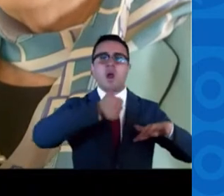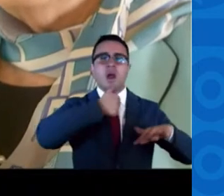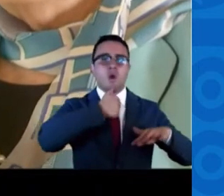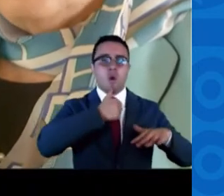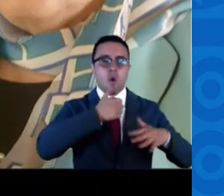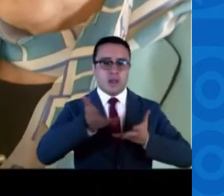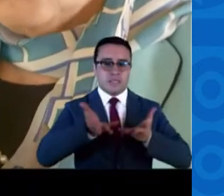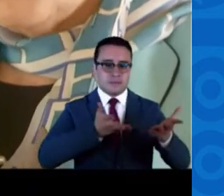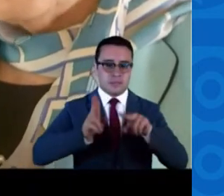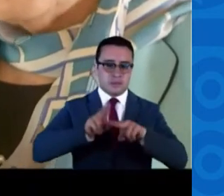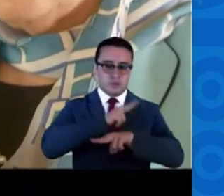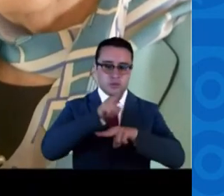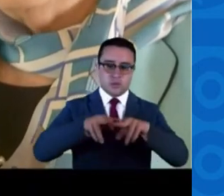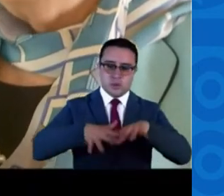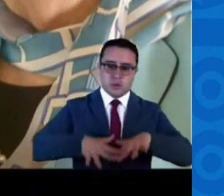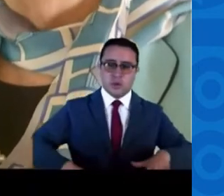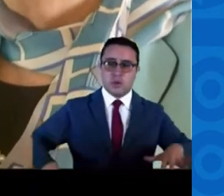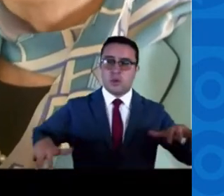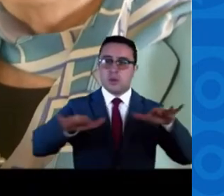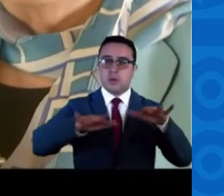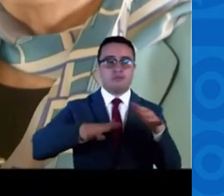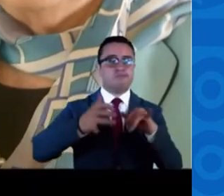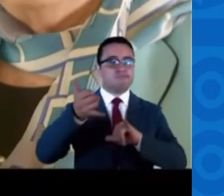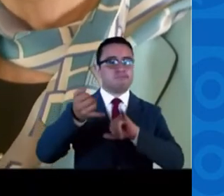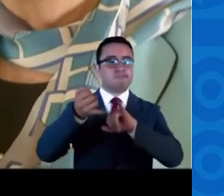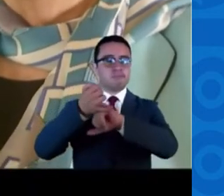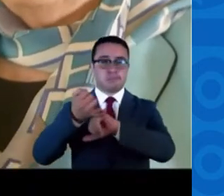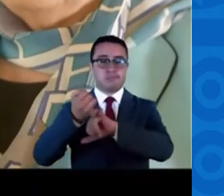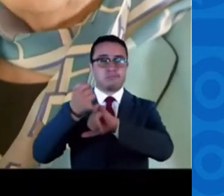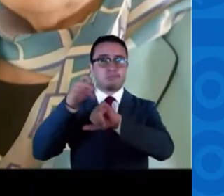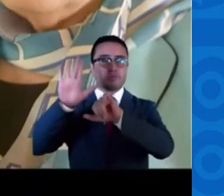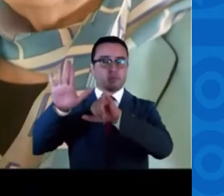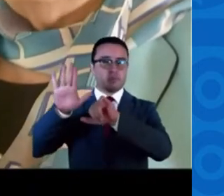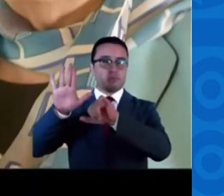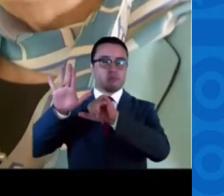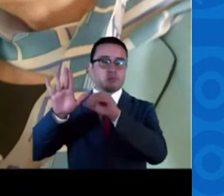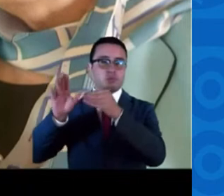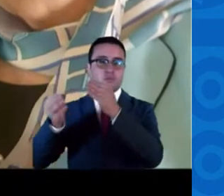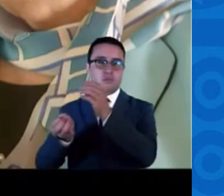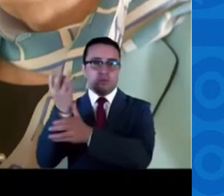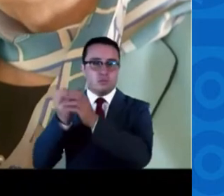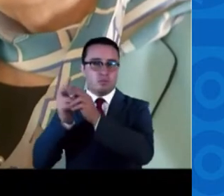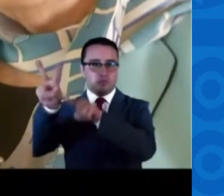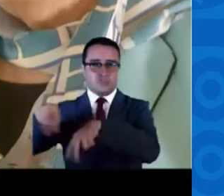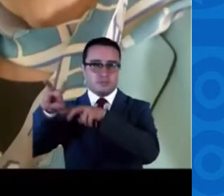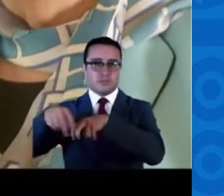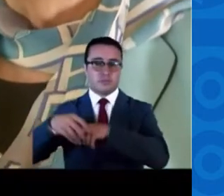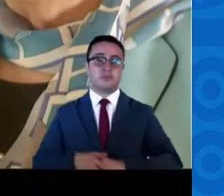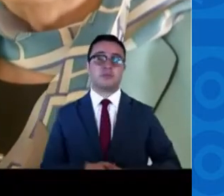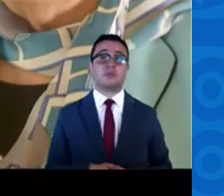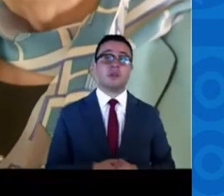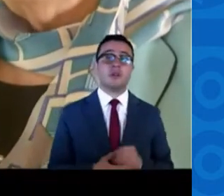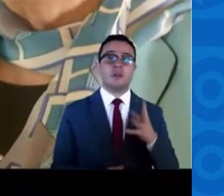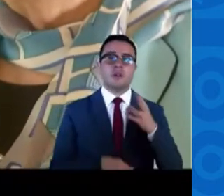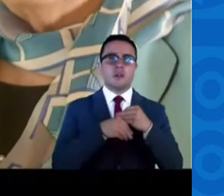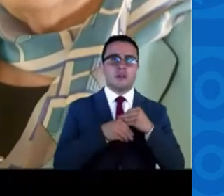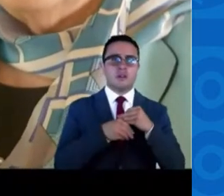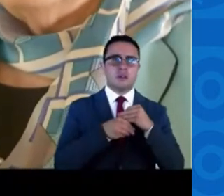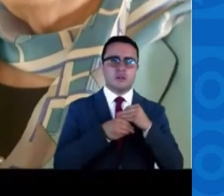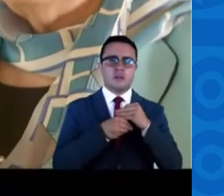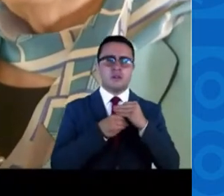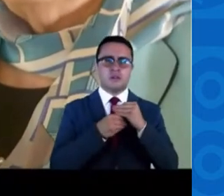indisputable relation between the natural environment and the human environment, to guarantee the